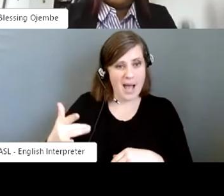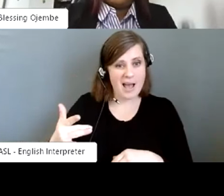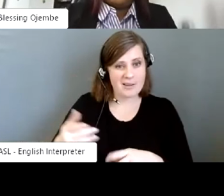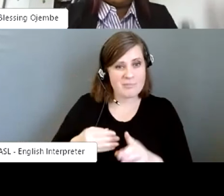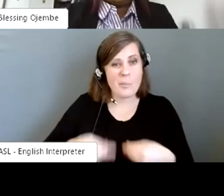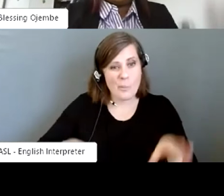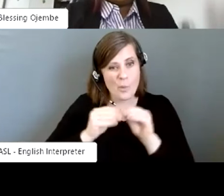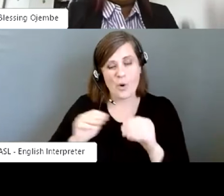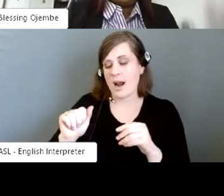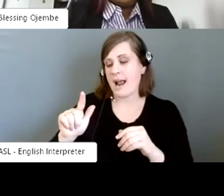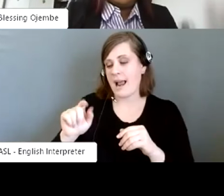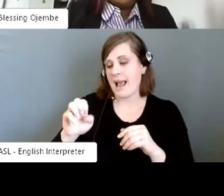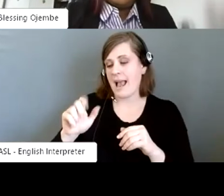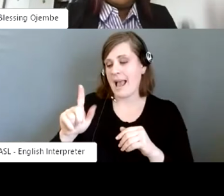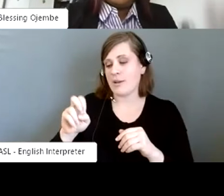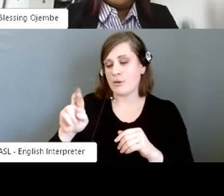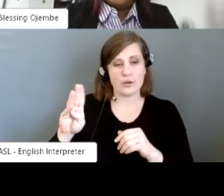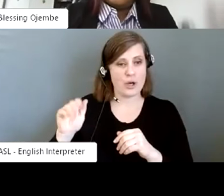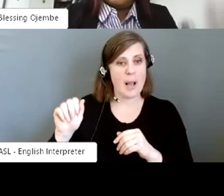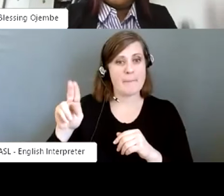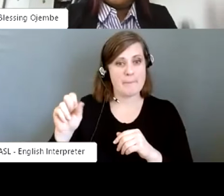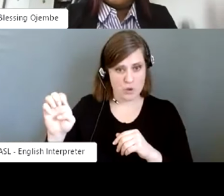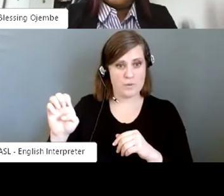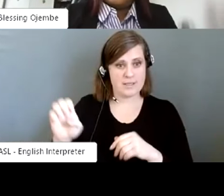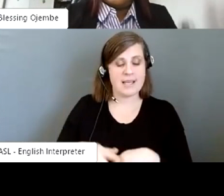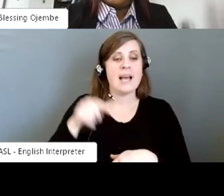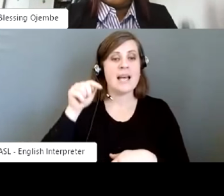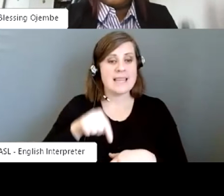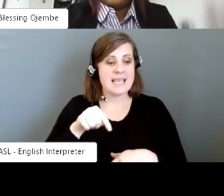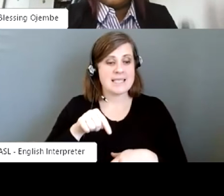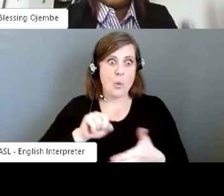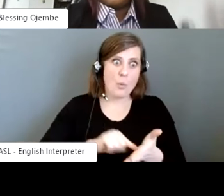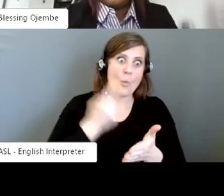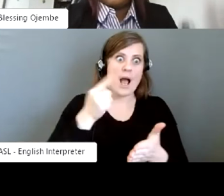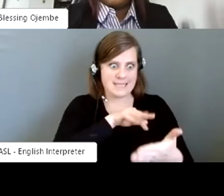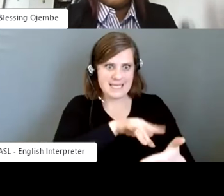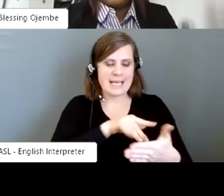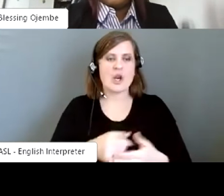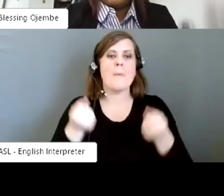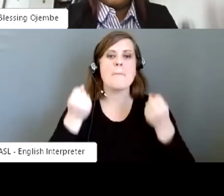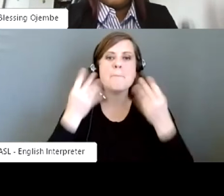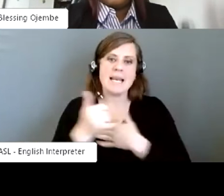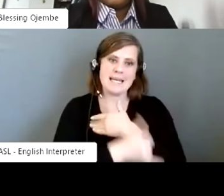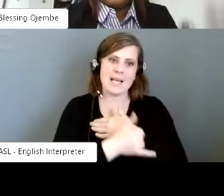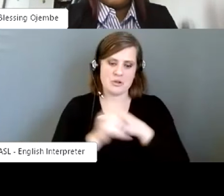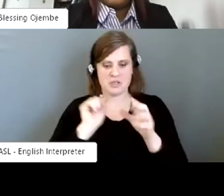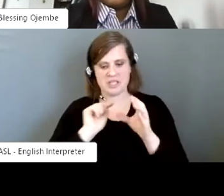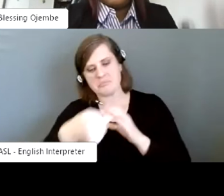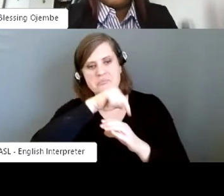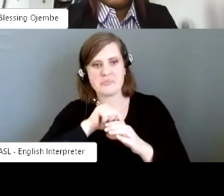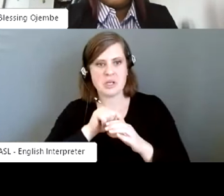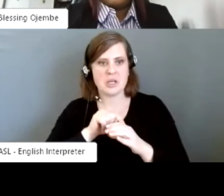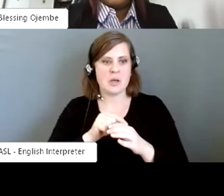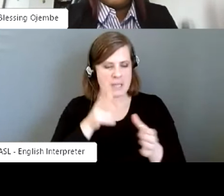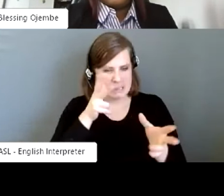is not a single study. It's a studies that are pulled together from different countries and different origins. However, and again,